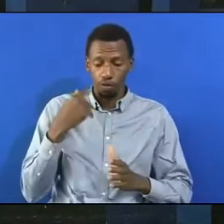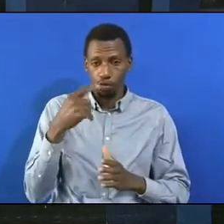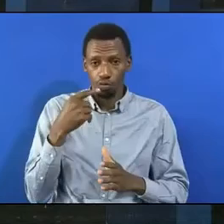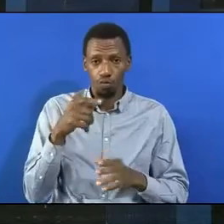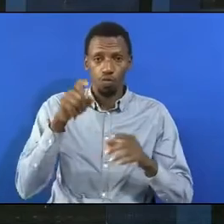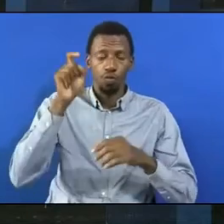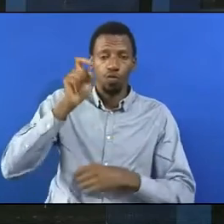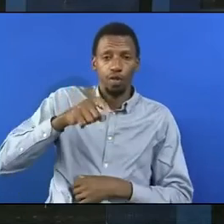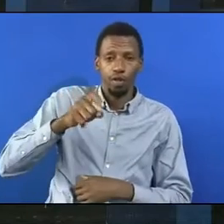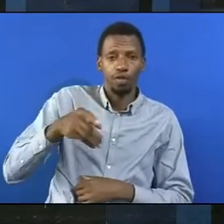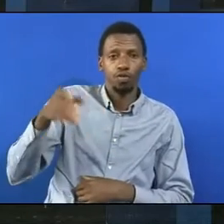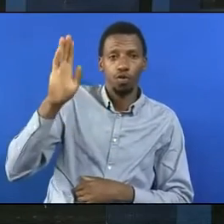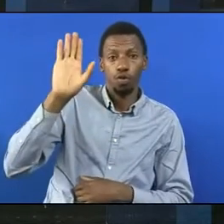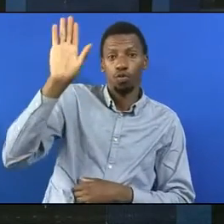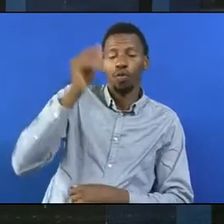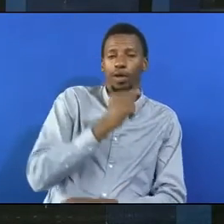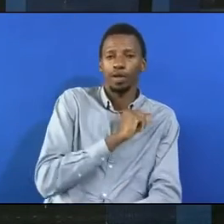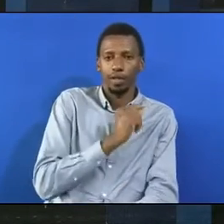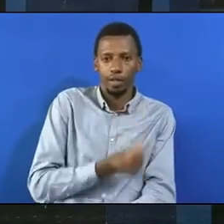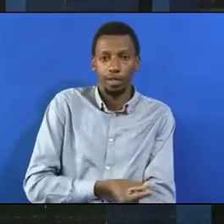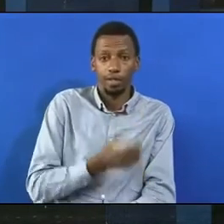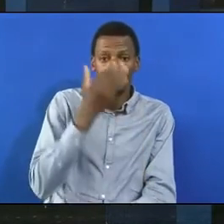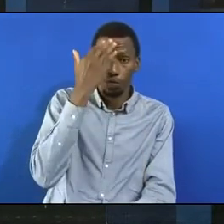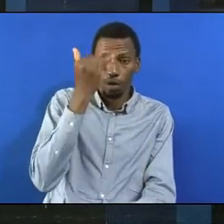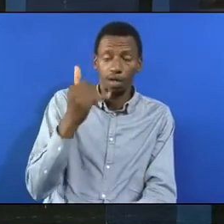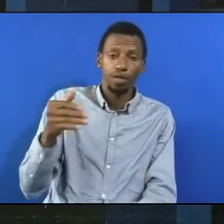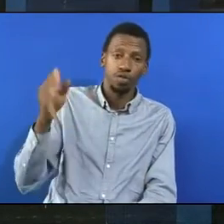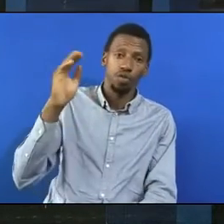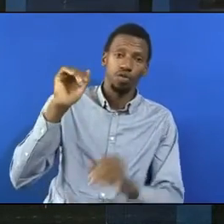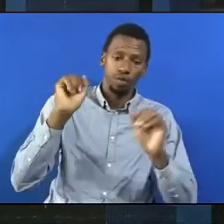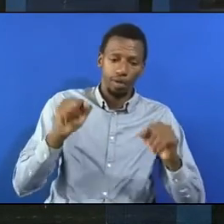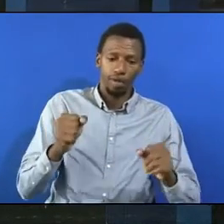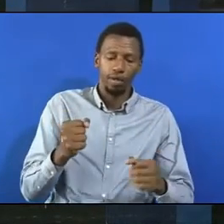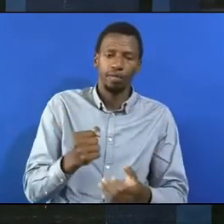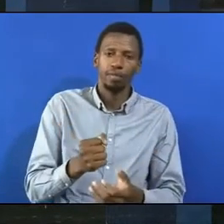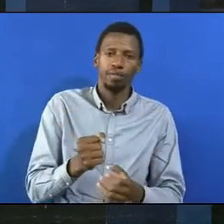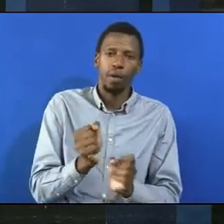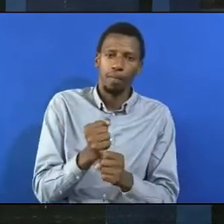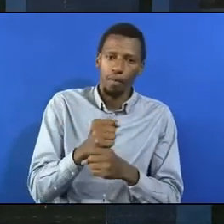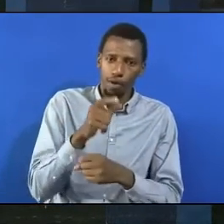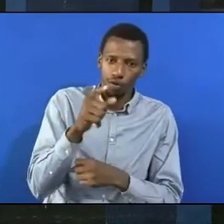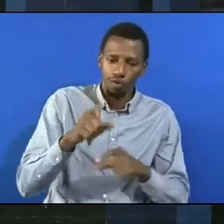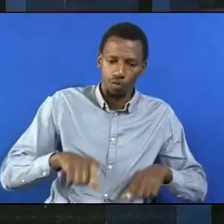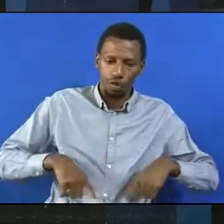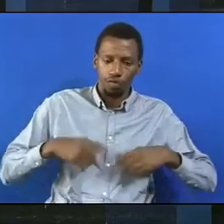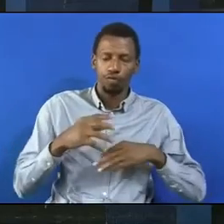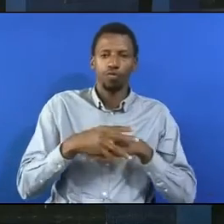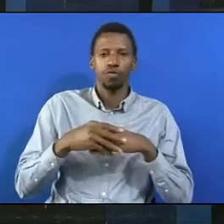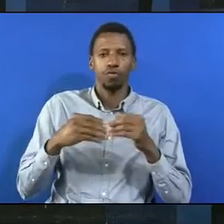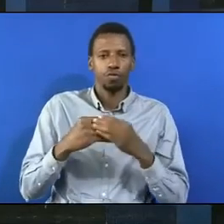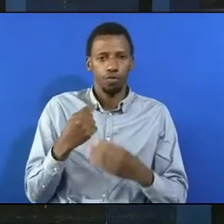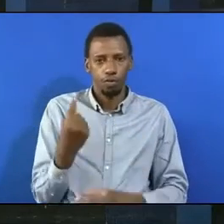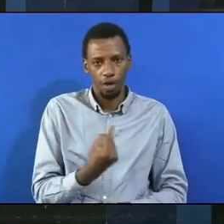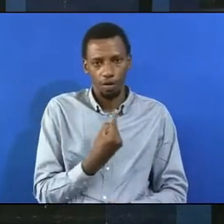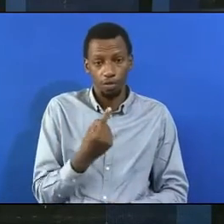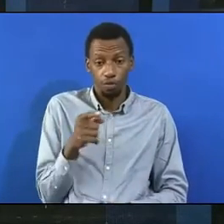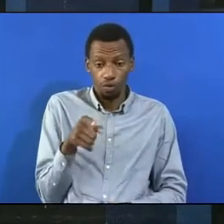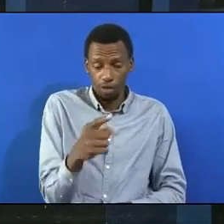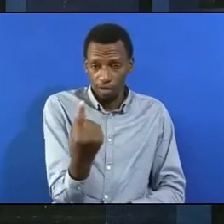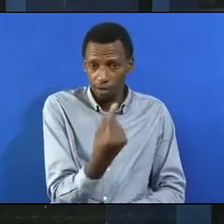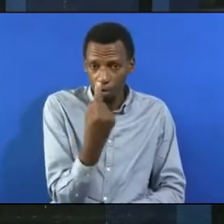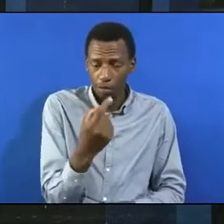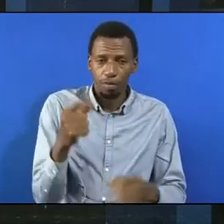God can enable you to live comfortably as a single person. Yourself, you cannot make it.